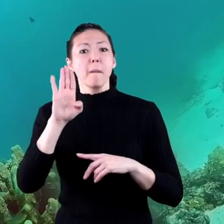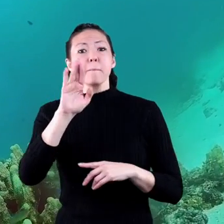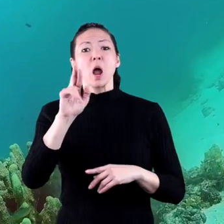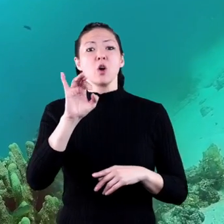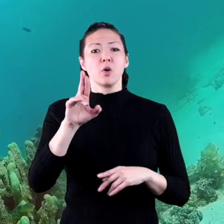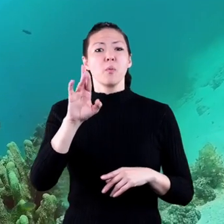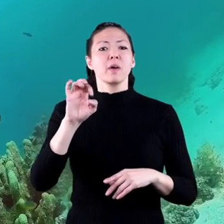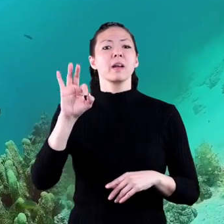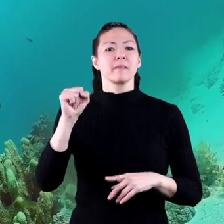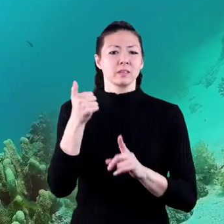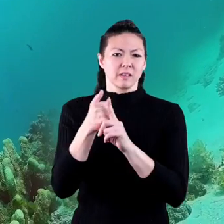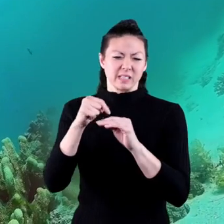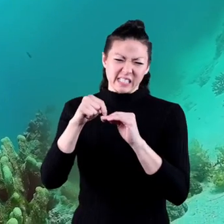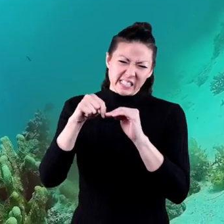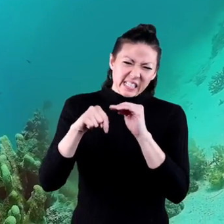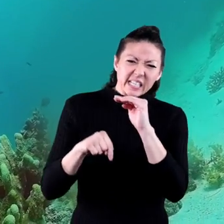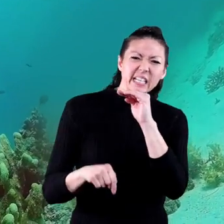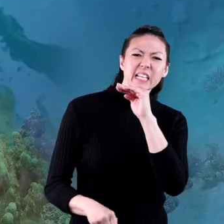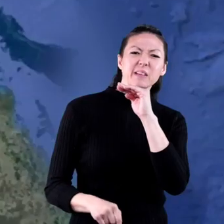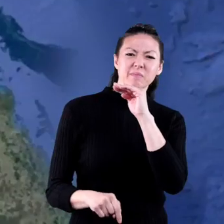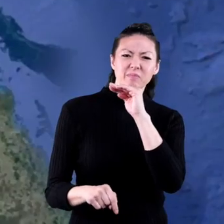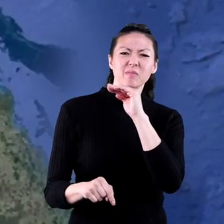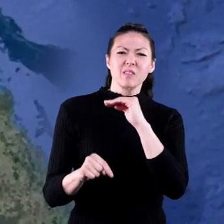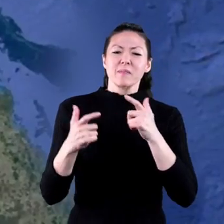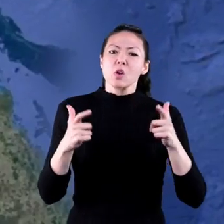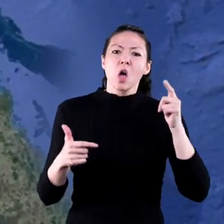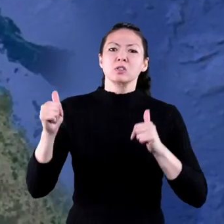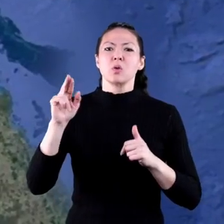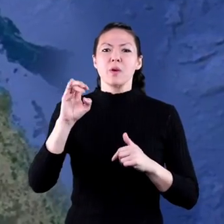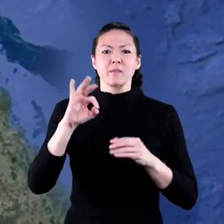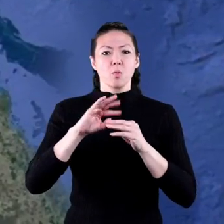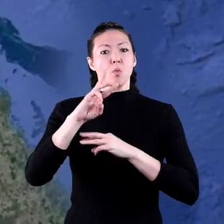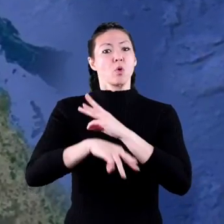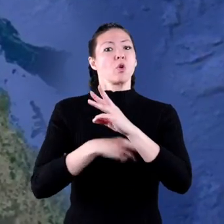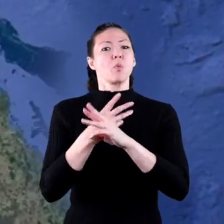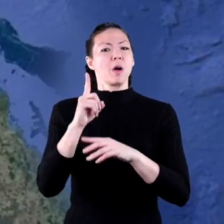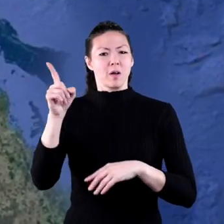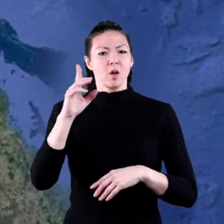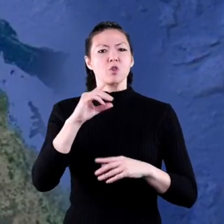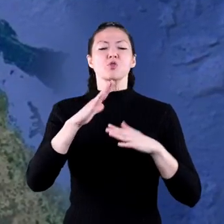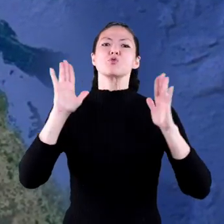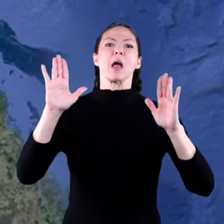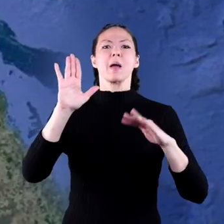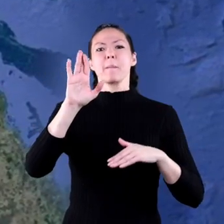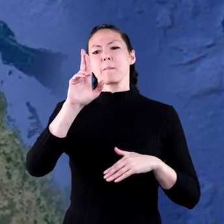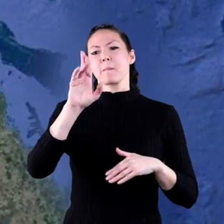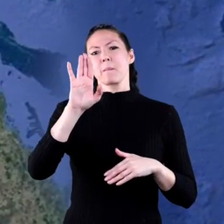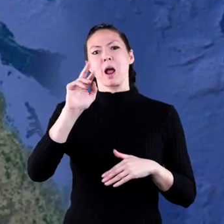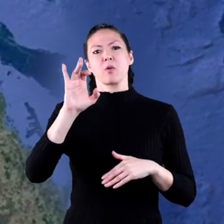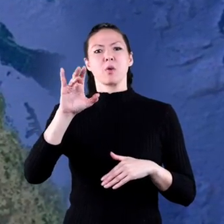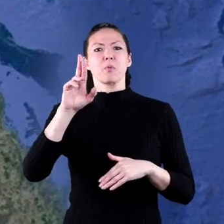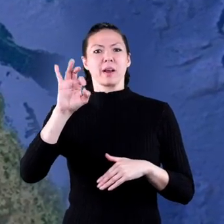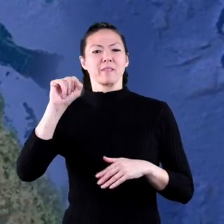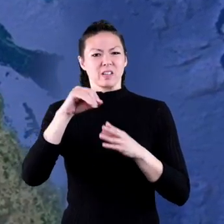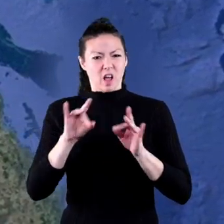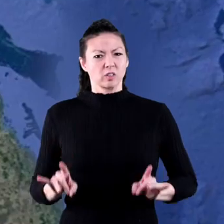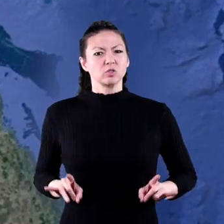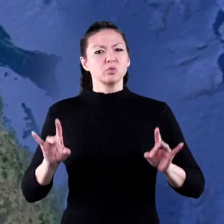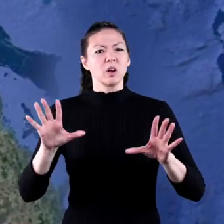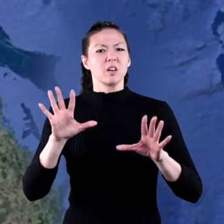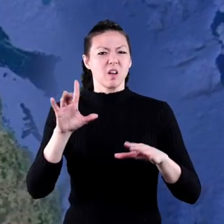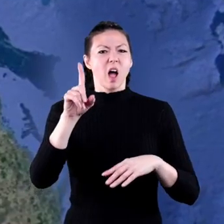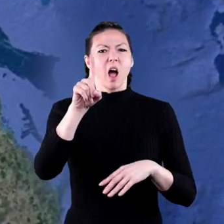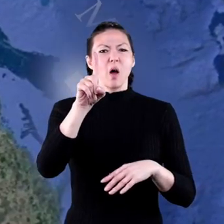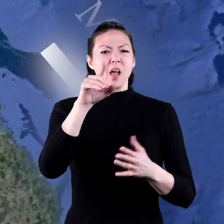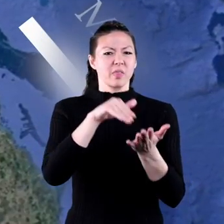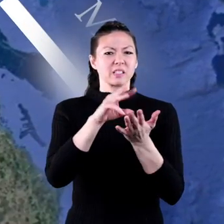barrier reefs have some deeper portions. The largest reef in the world is the Great Barrier Reef found in Australia. It is